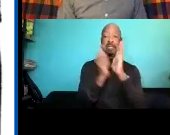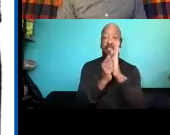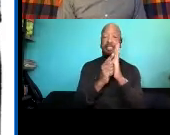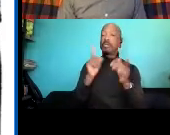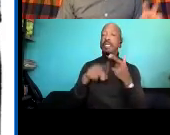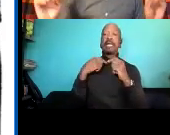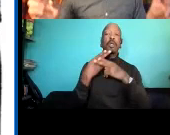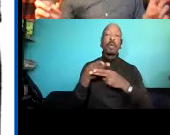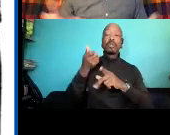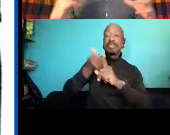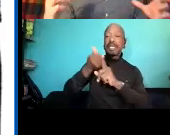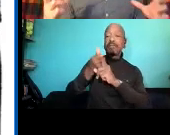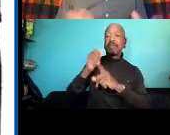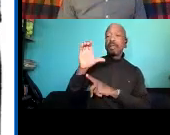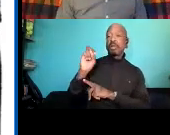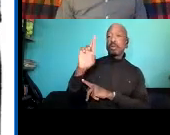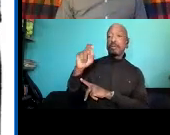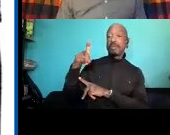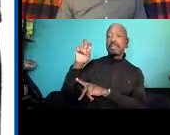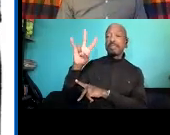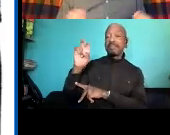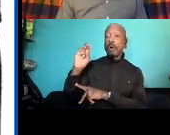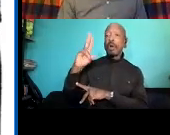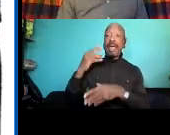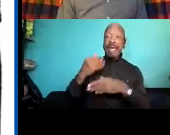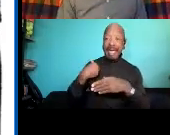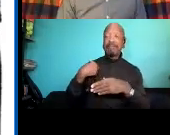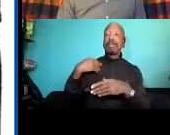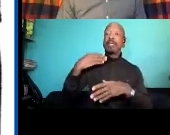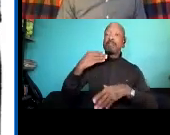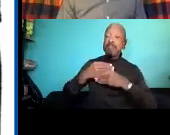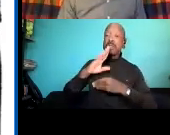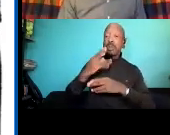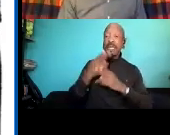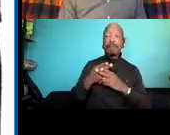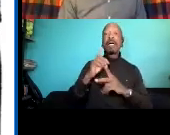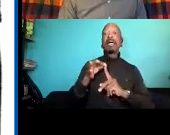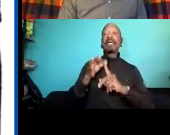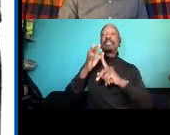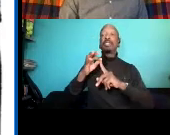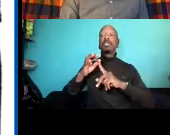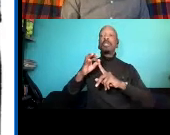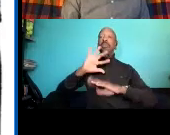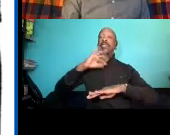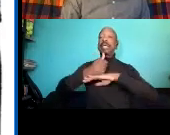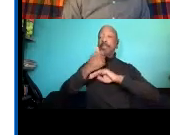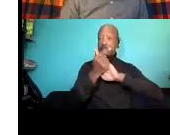call yourself a cooperative or have it in your business name unless you are legally established as a cooperative corporation.